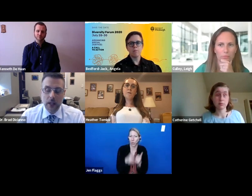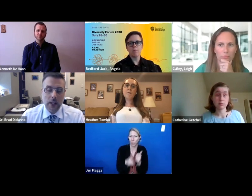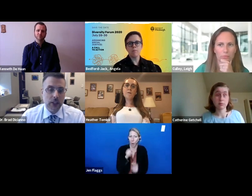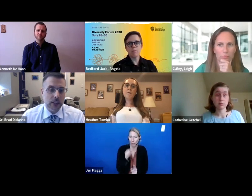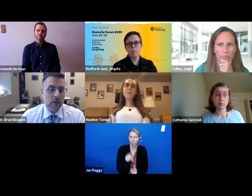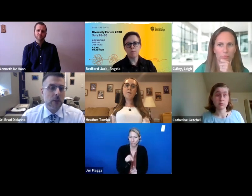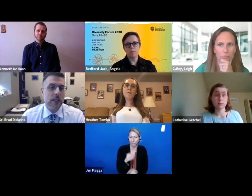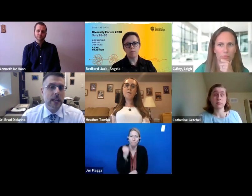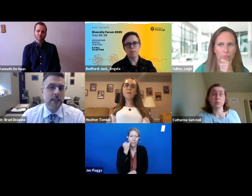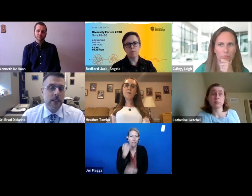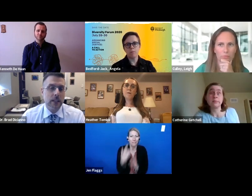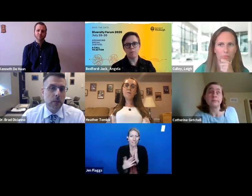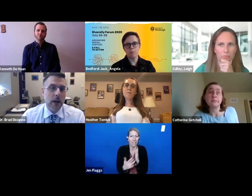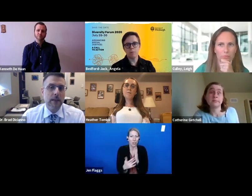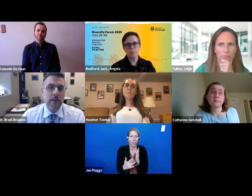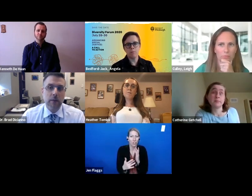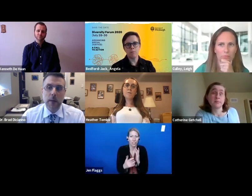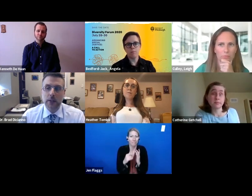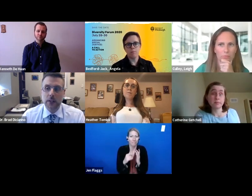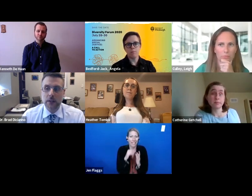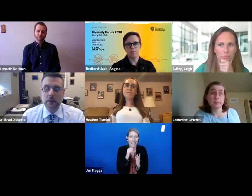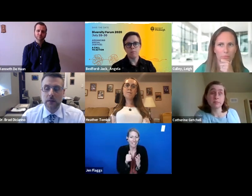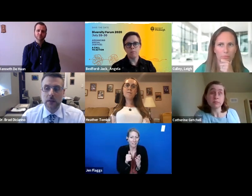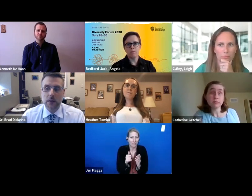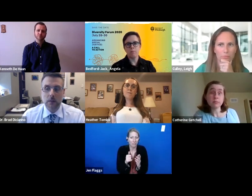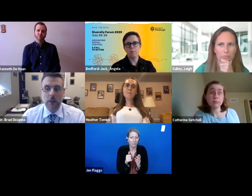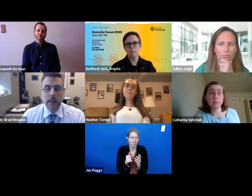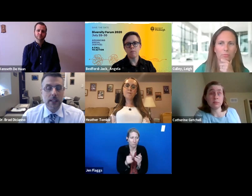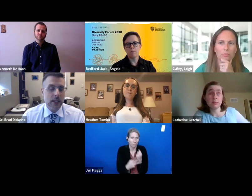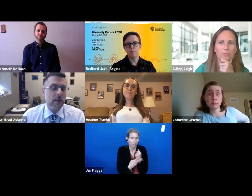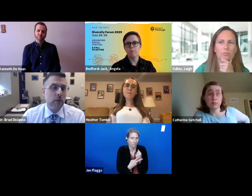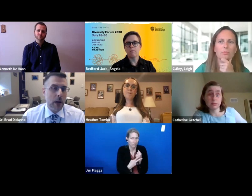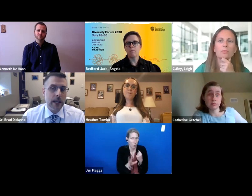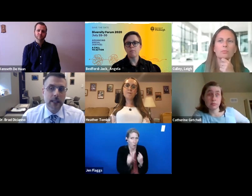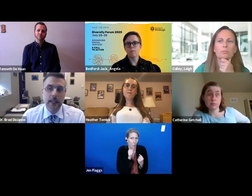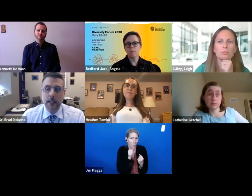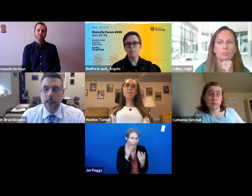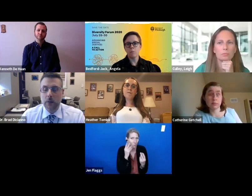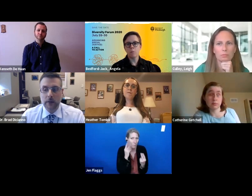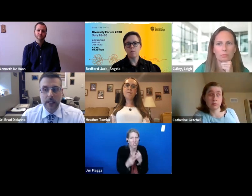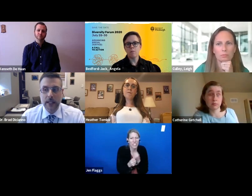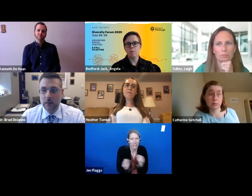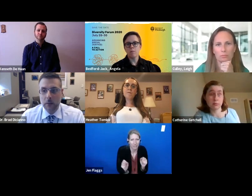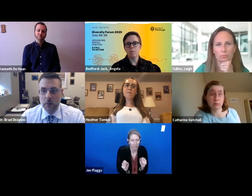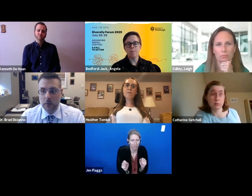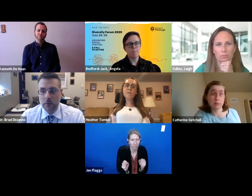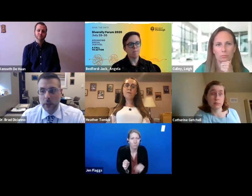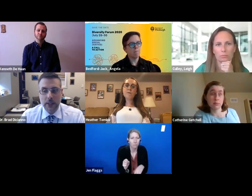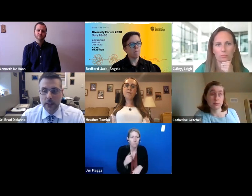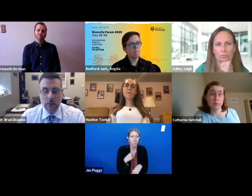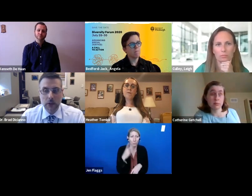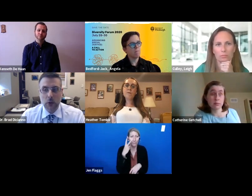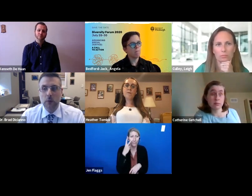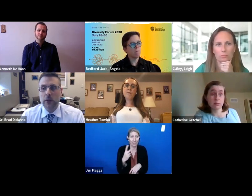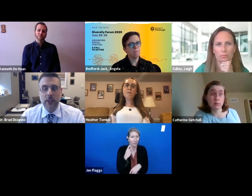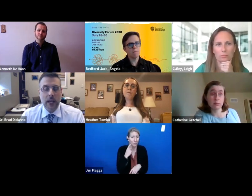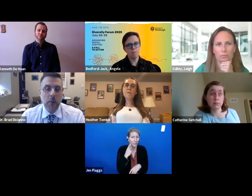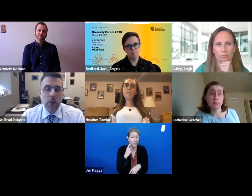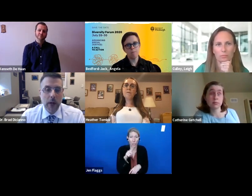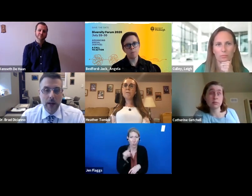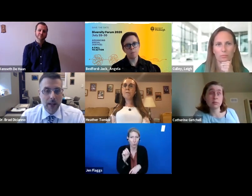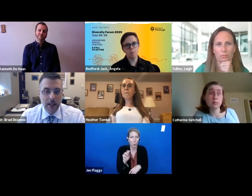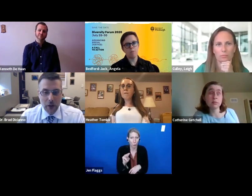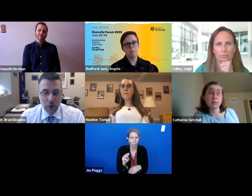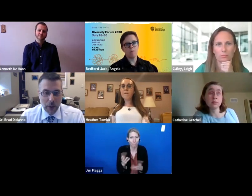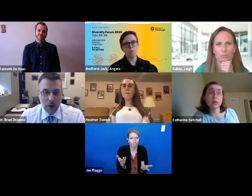the technology isn't really handling your private information in a safe way. We've seen that recently with Zoom, for